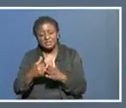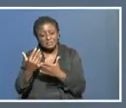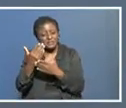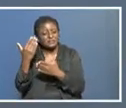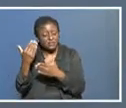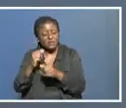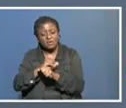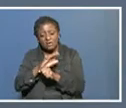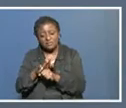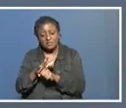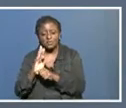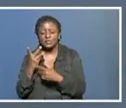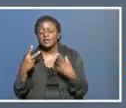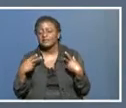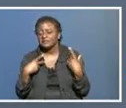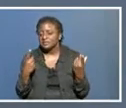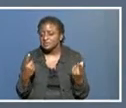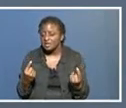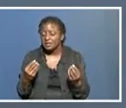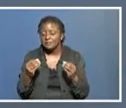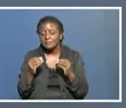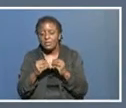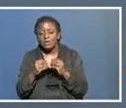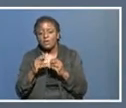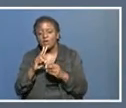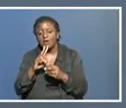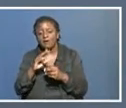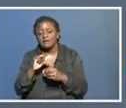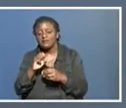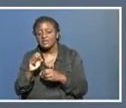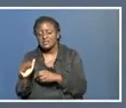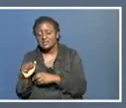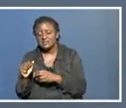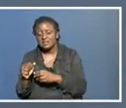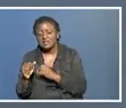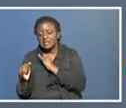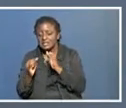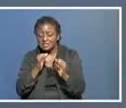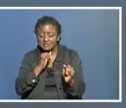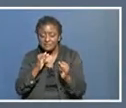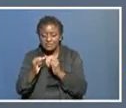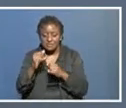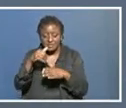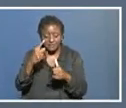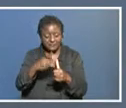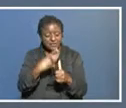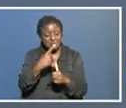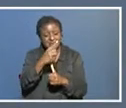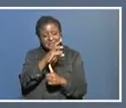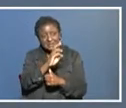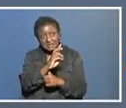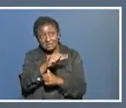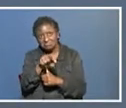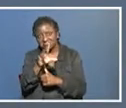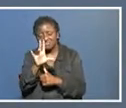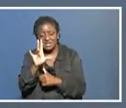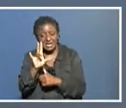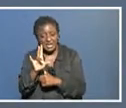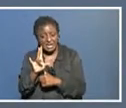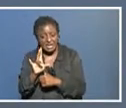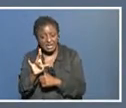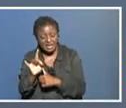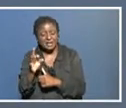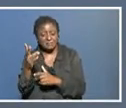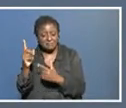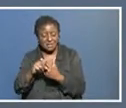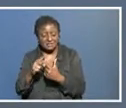actually done more visa interviews in the first 6 to 8 months of this year than we did in